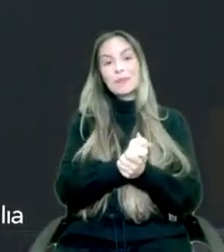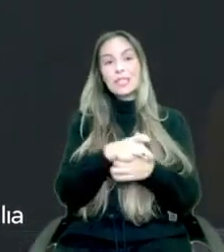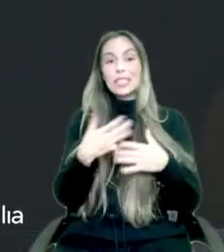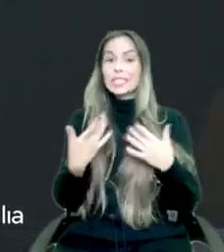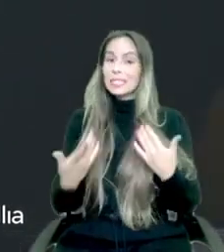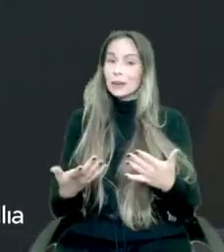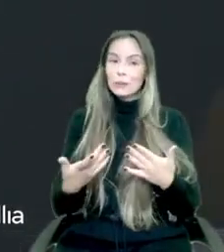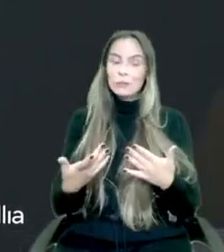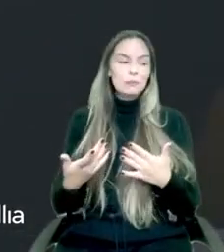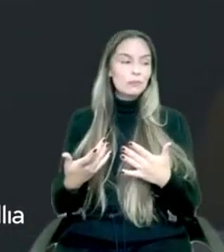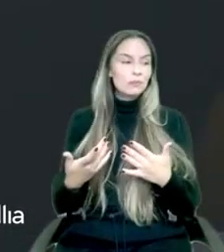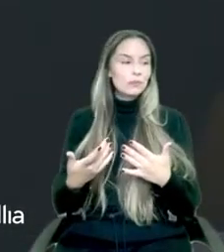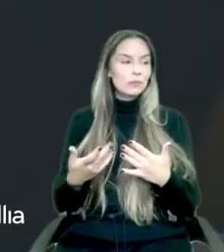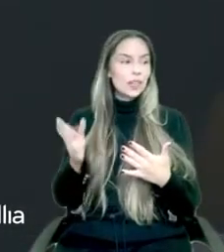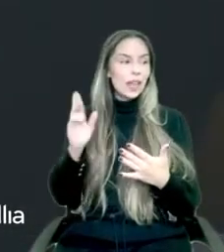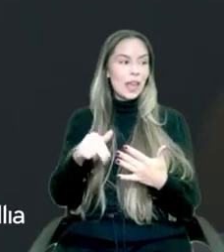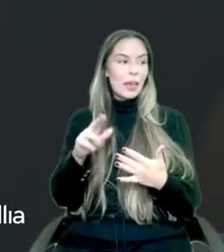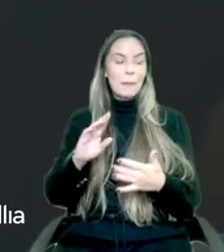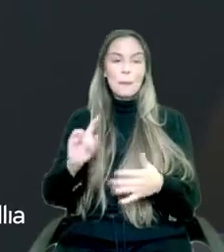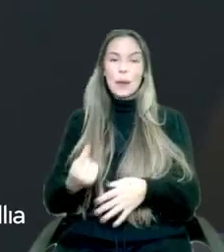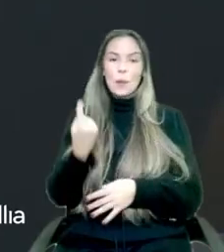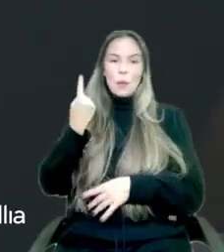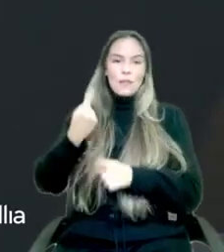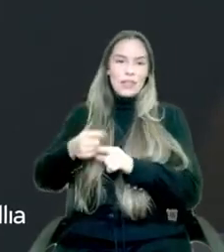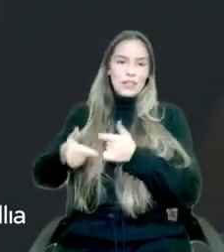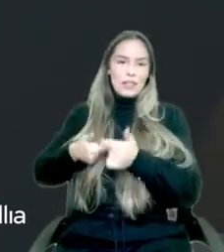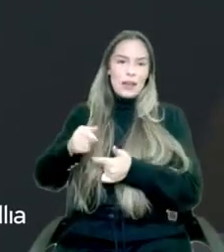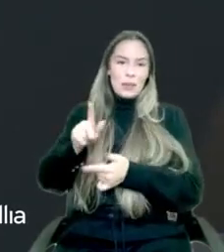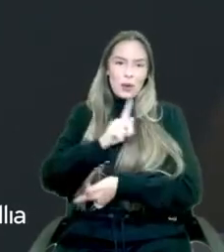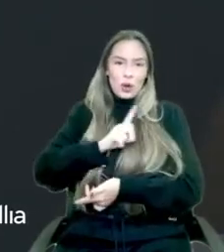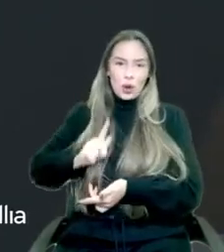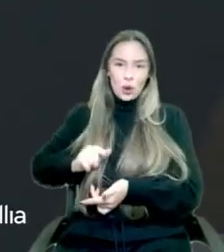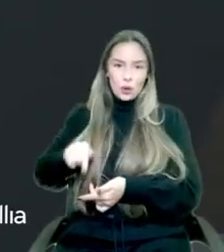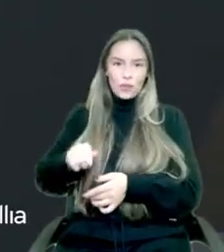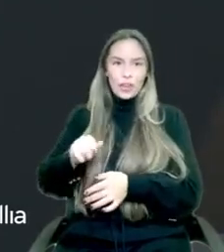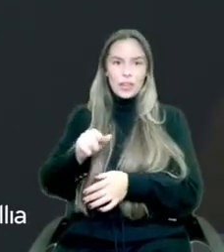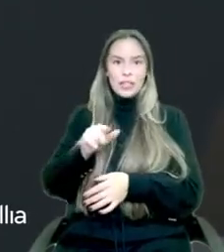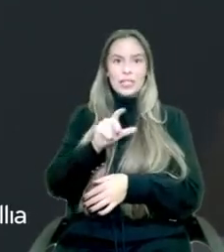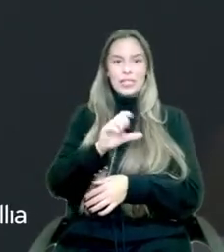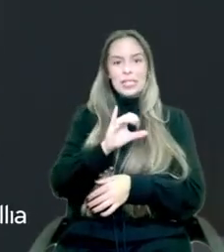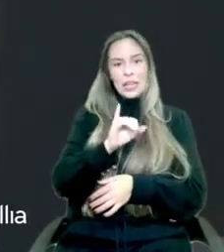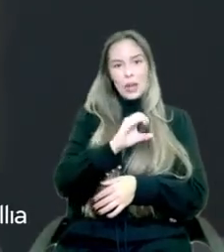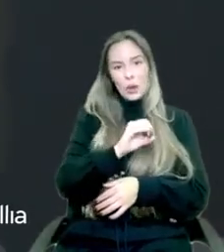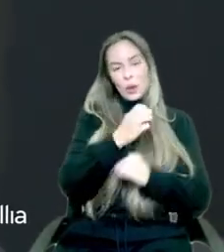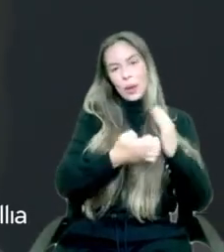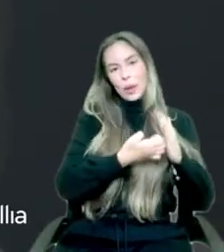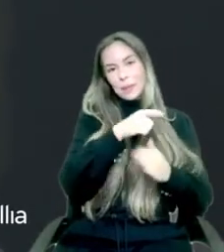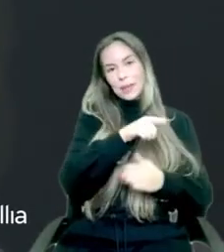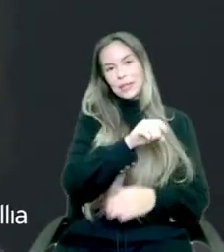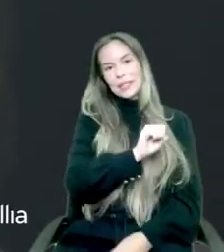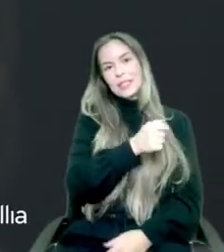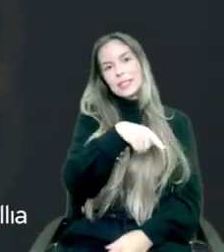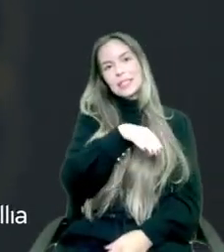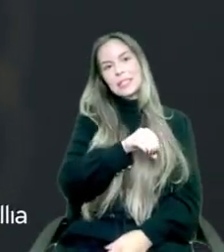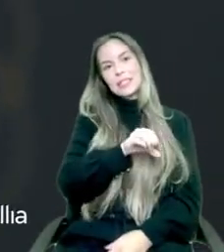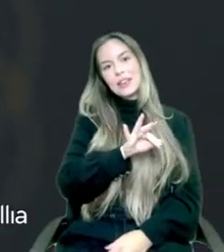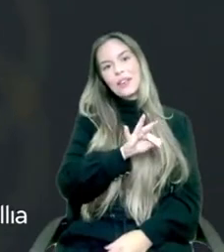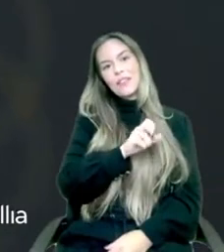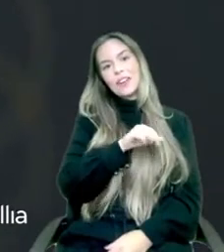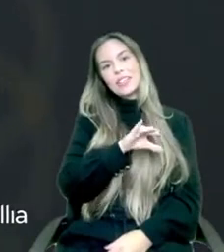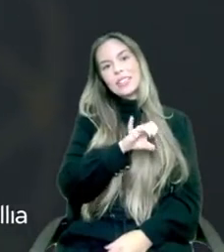That was my only time in government. Before that, I was CIO of a company in San Francisco. I was CEO of a small software